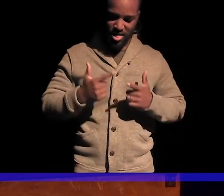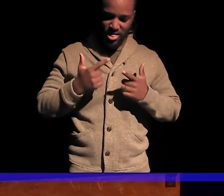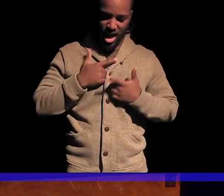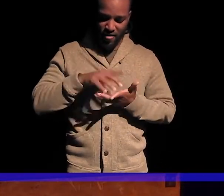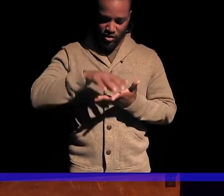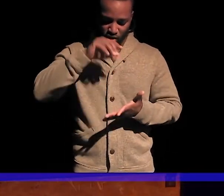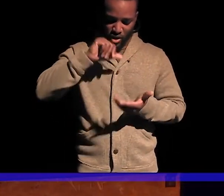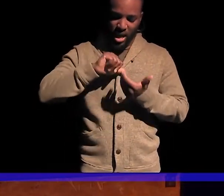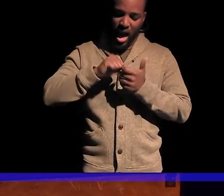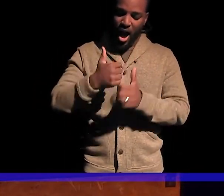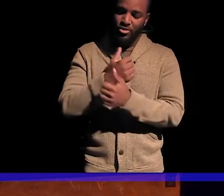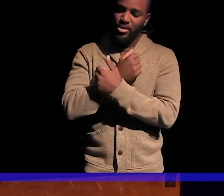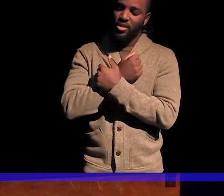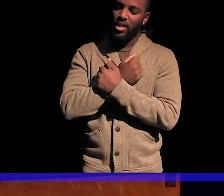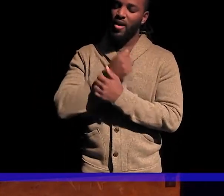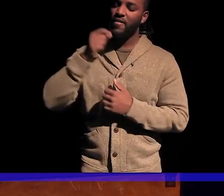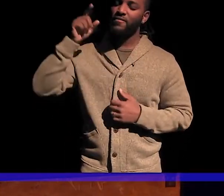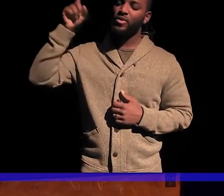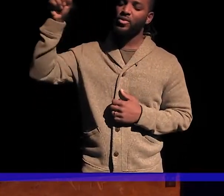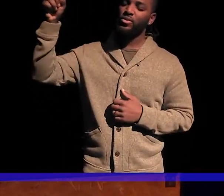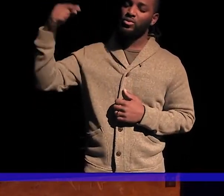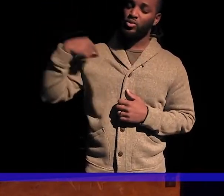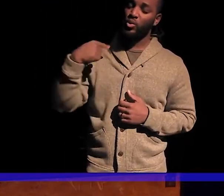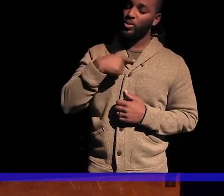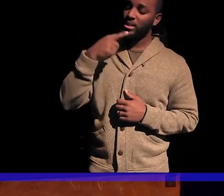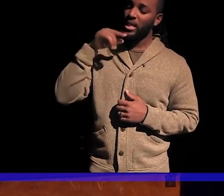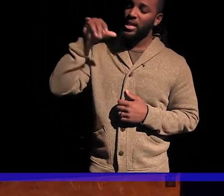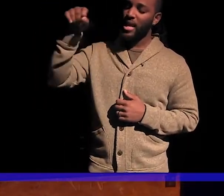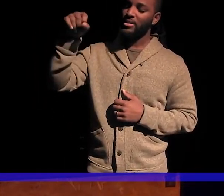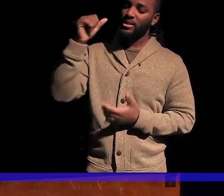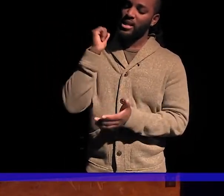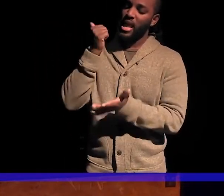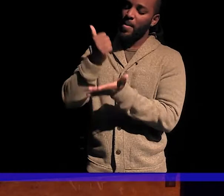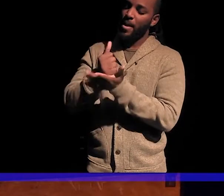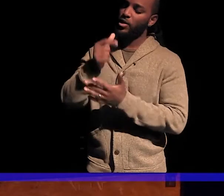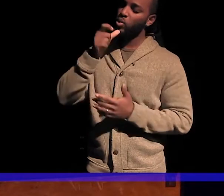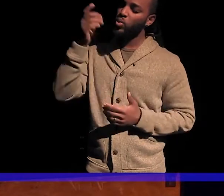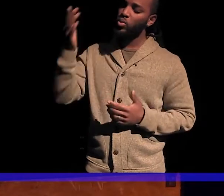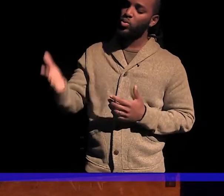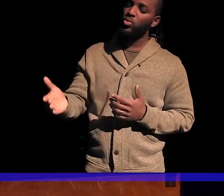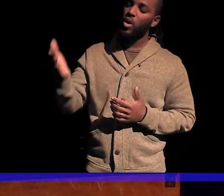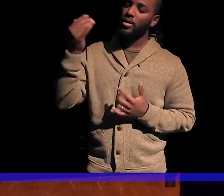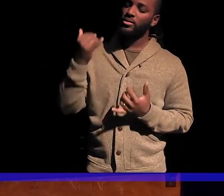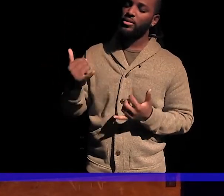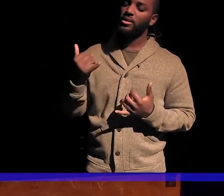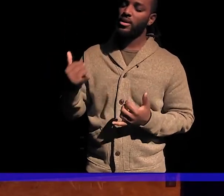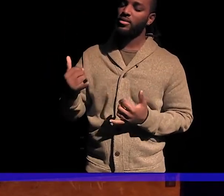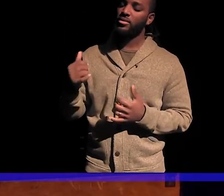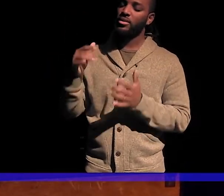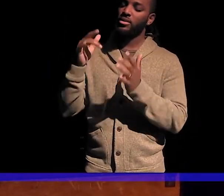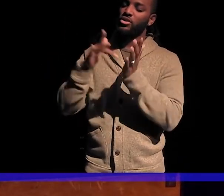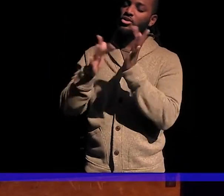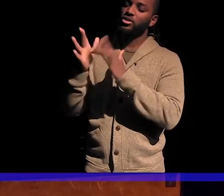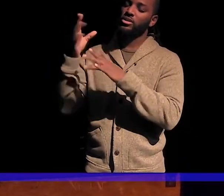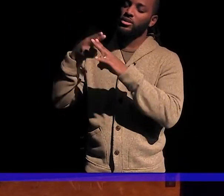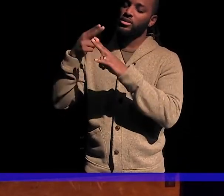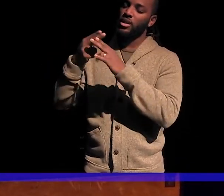you. So we say yes and we say amen to who you are, Lord. It's in your name we